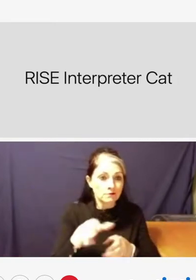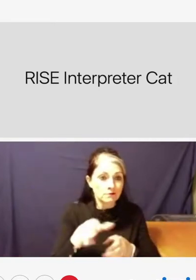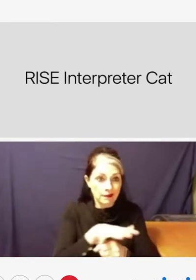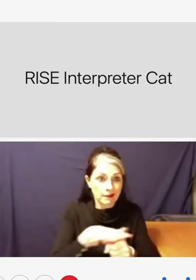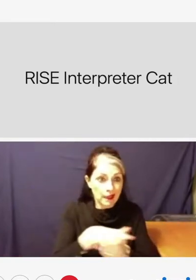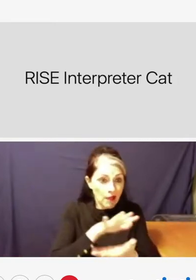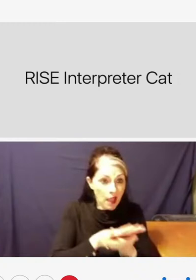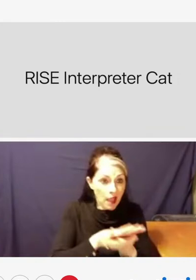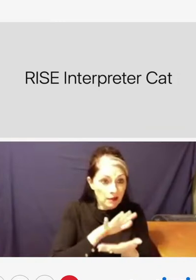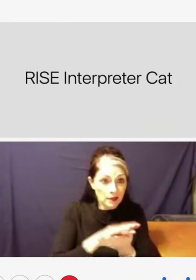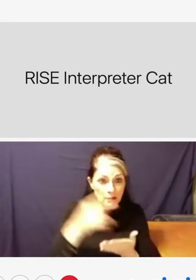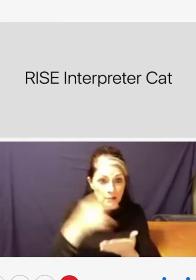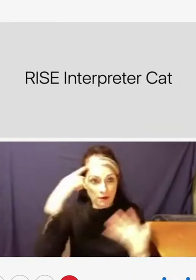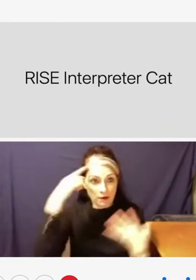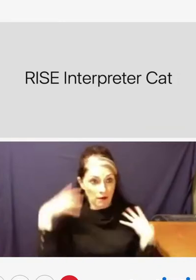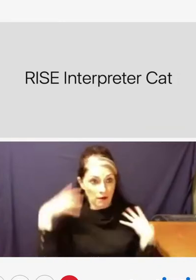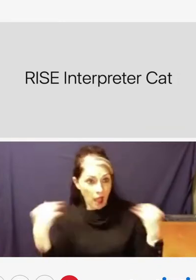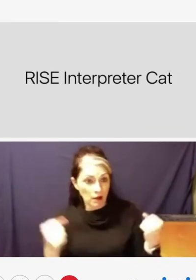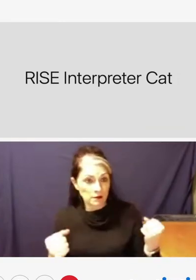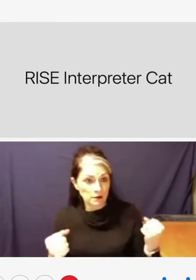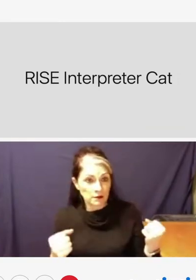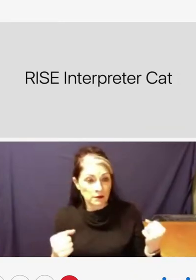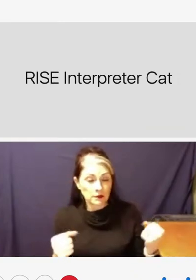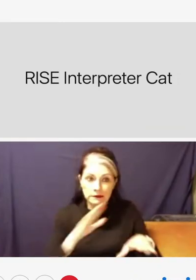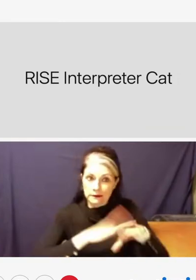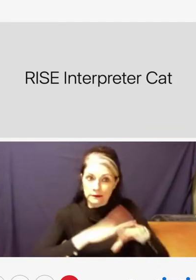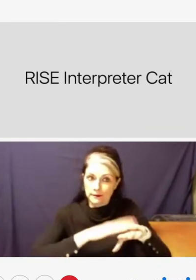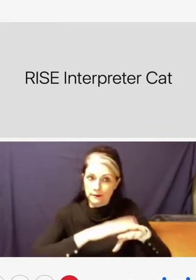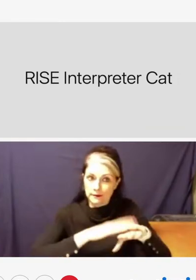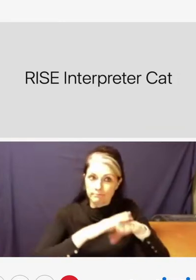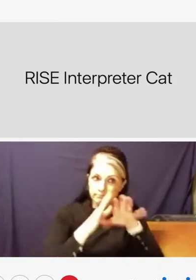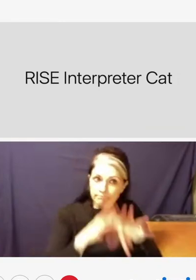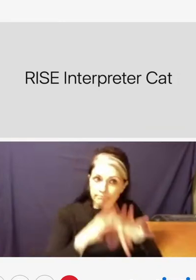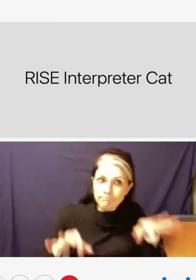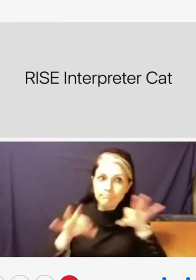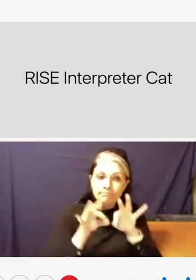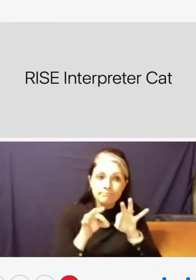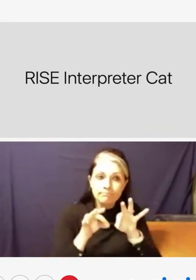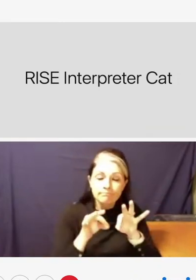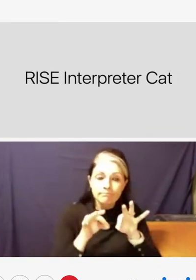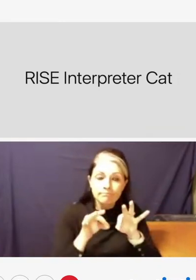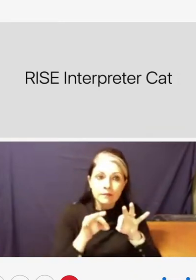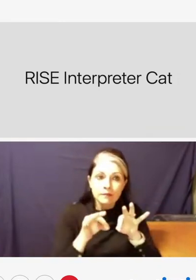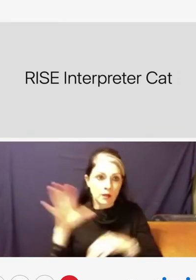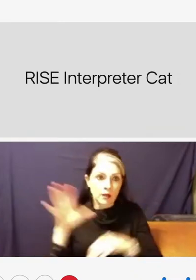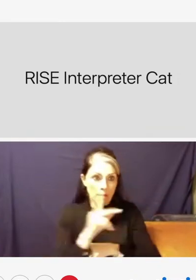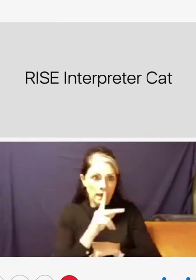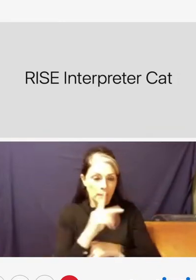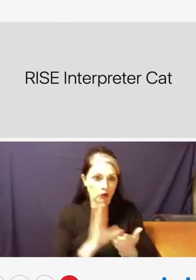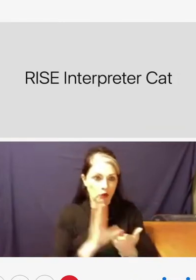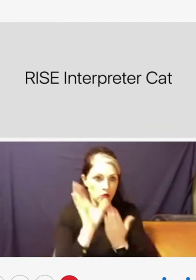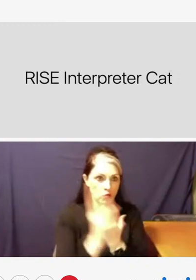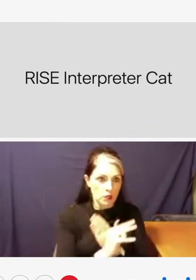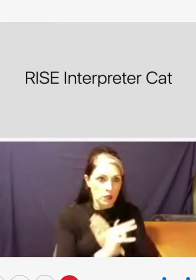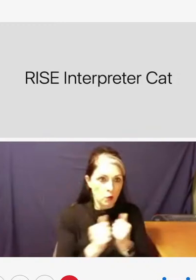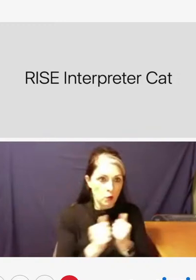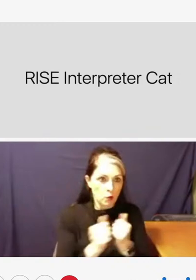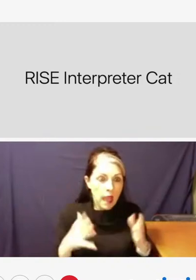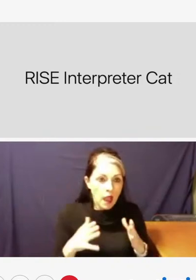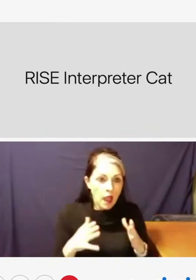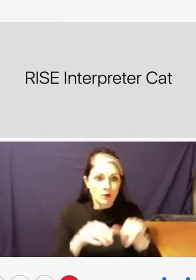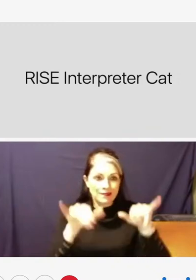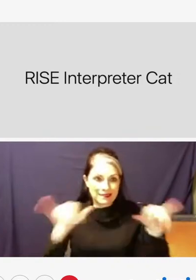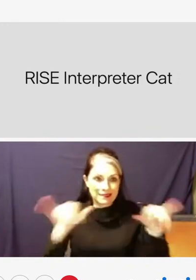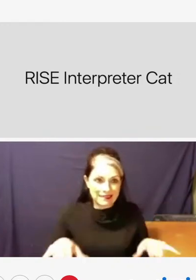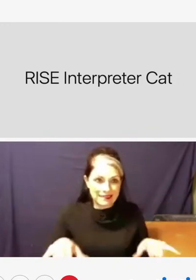health that really warned us about the importance of not just jumping back into curriculum without putting systems in place without